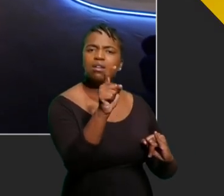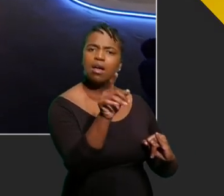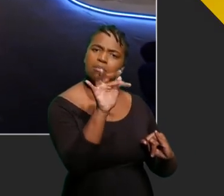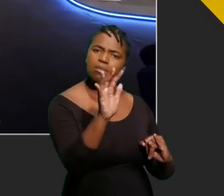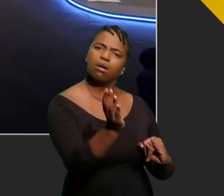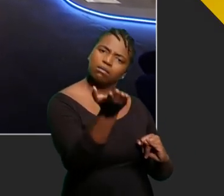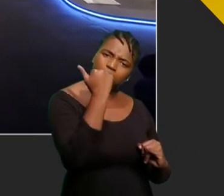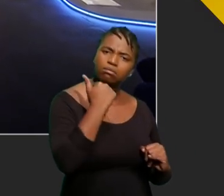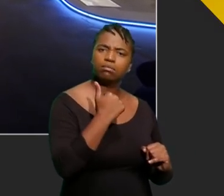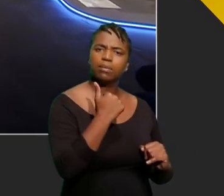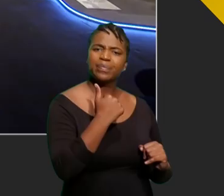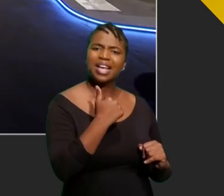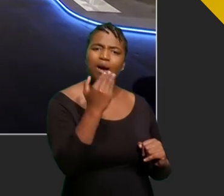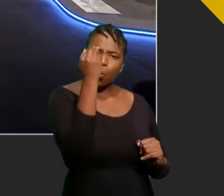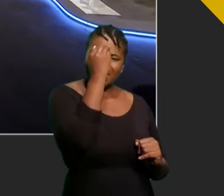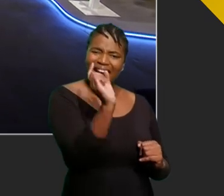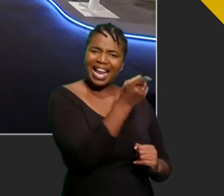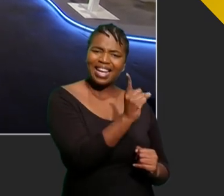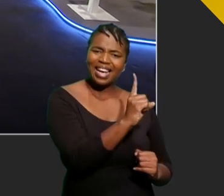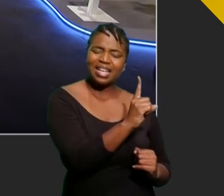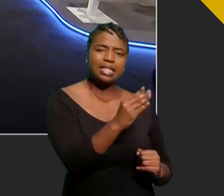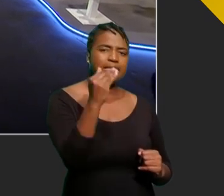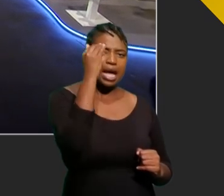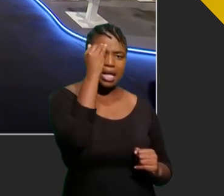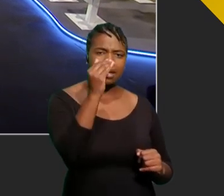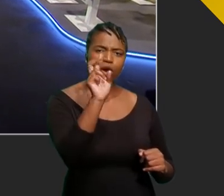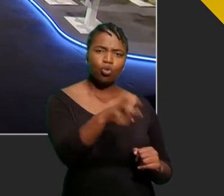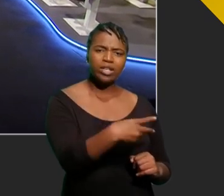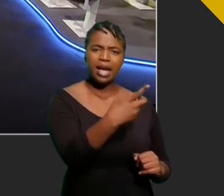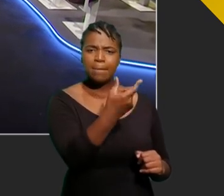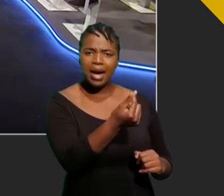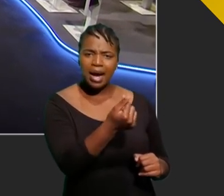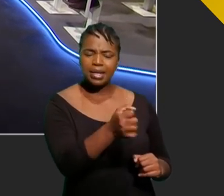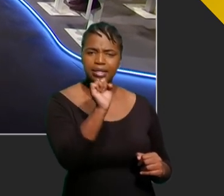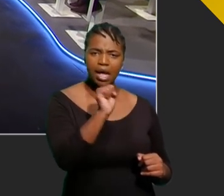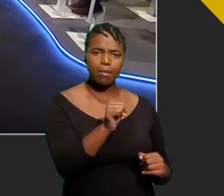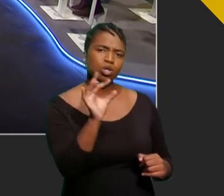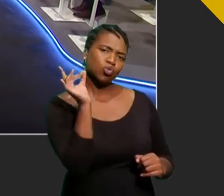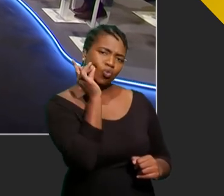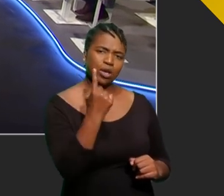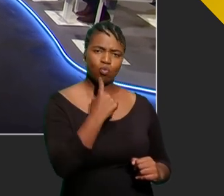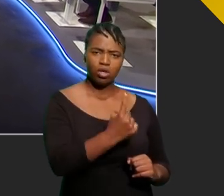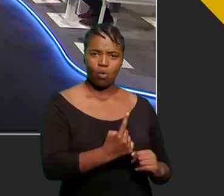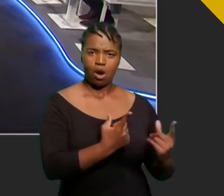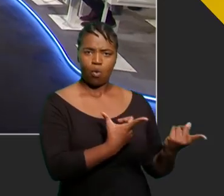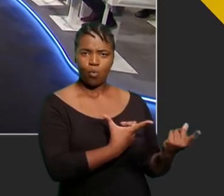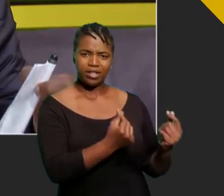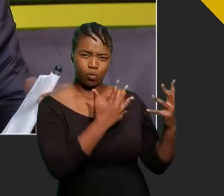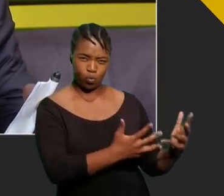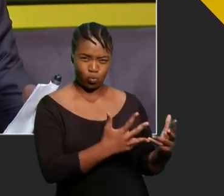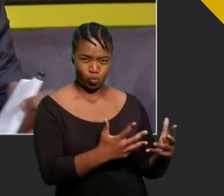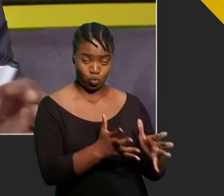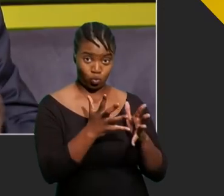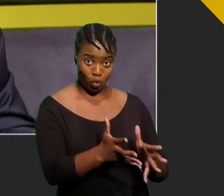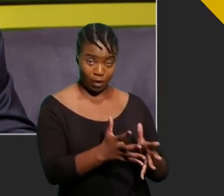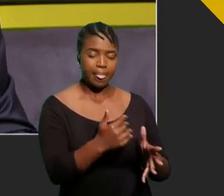come and say, Saz Guti and Downetis, Wachonchi Mali, Saz Gutuba Nobani, Wachonchi Mali. The